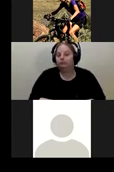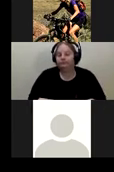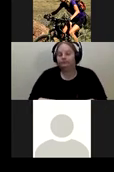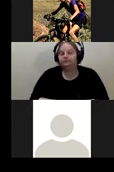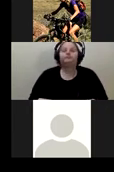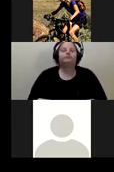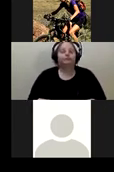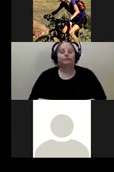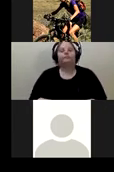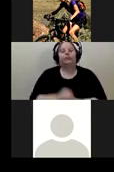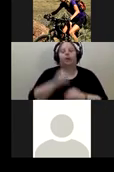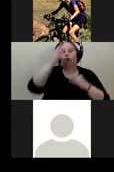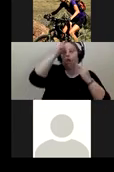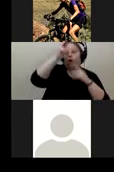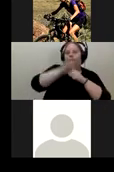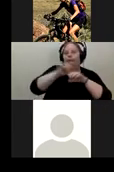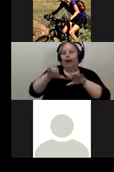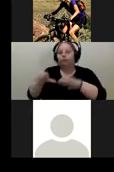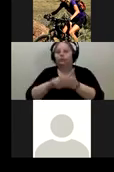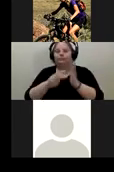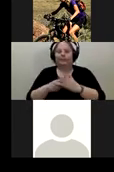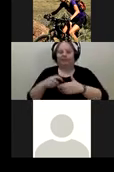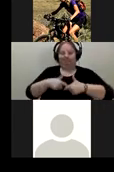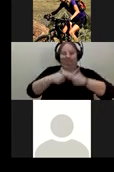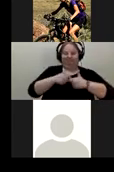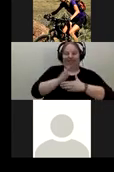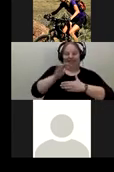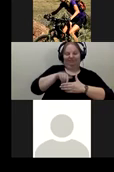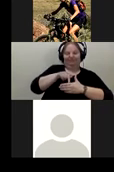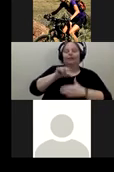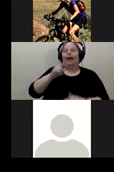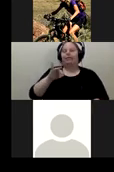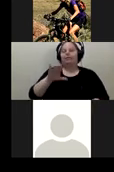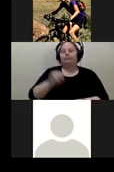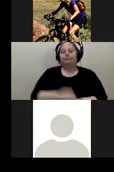Okay, between our thoughts and our actions lie our ethics. And now we're going to move on to boundaries.